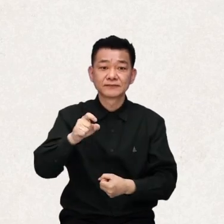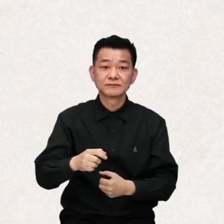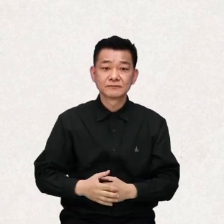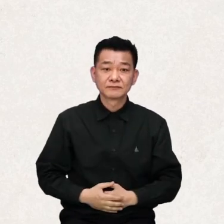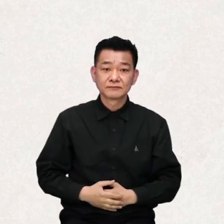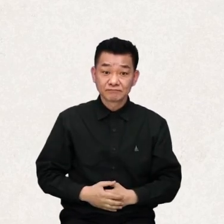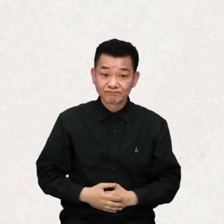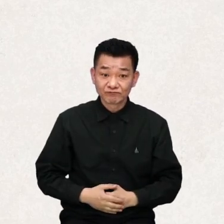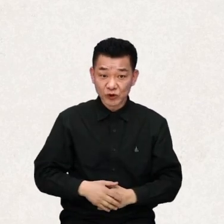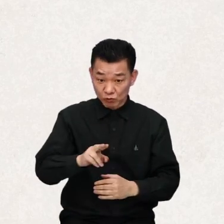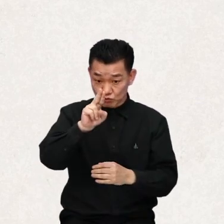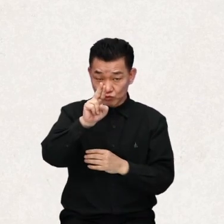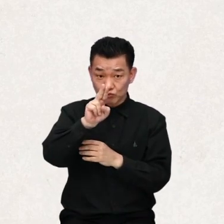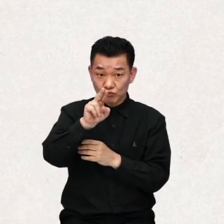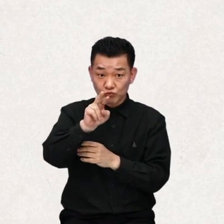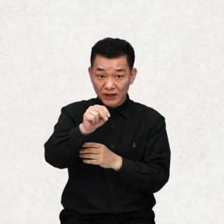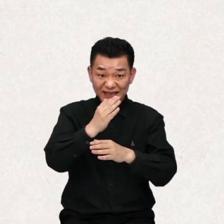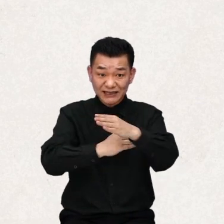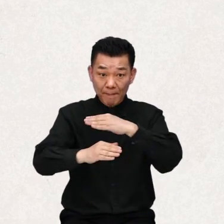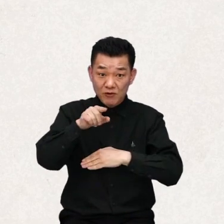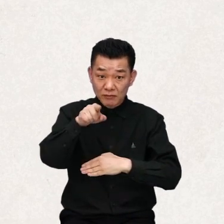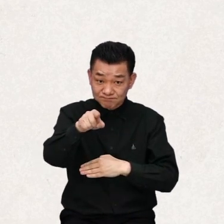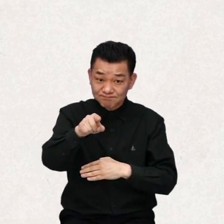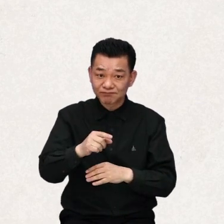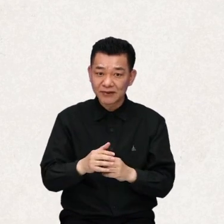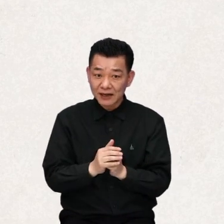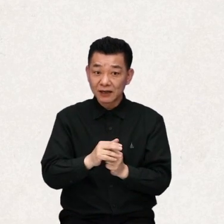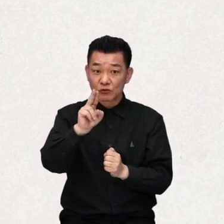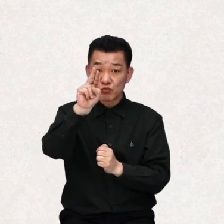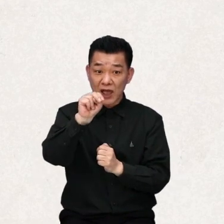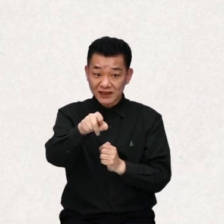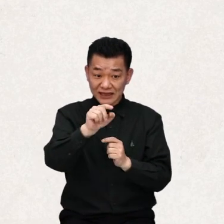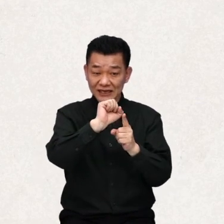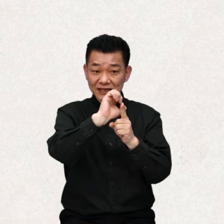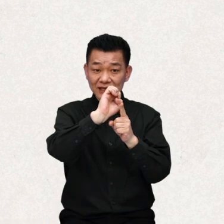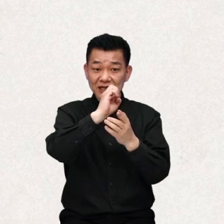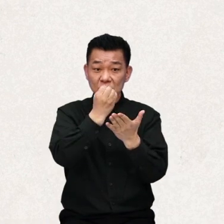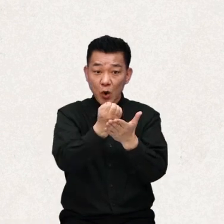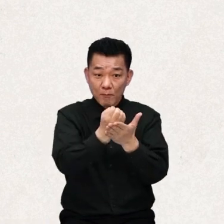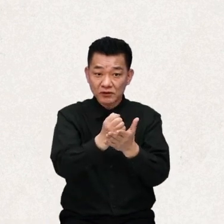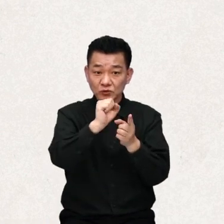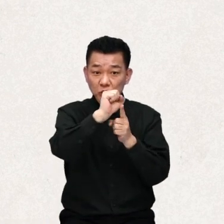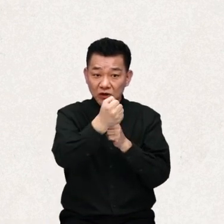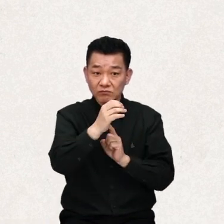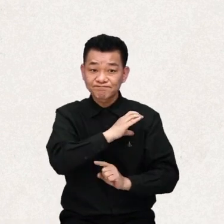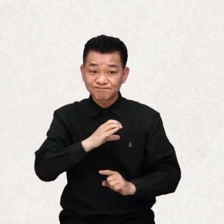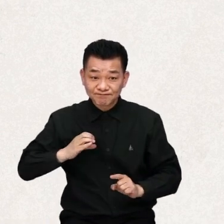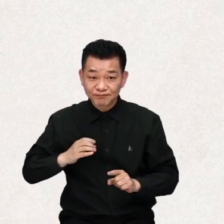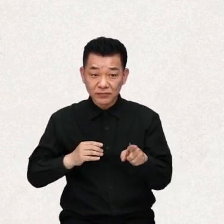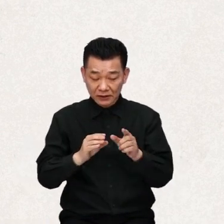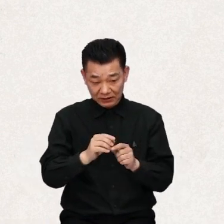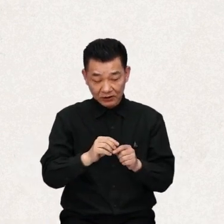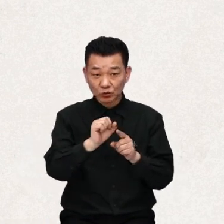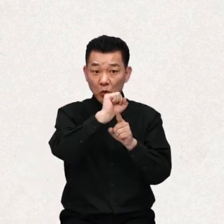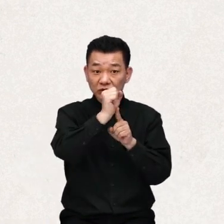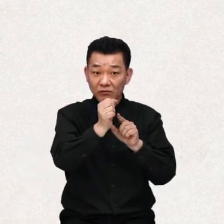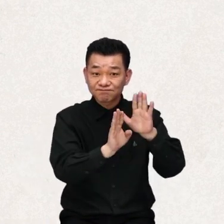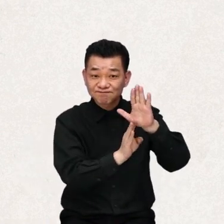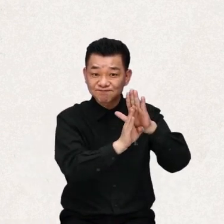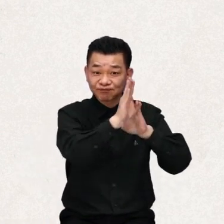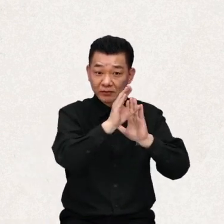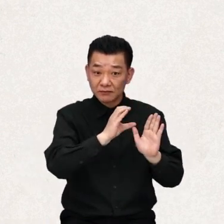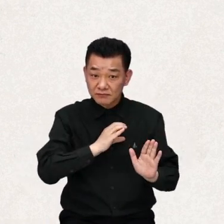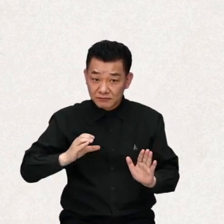A Special Rapporteur is responsible for the issues related to the rights of persons with disabilities, who is appointed by